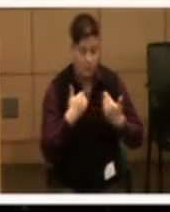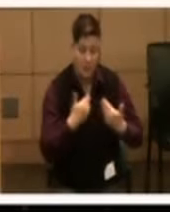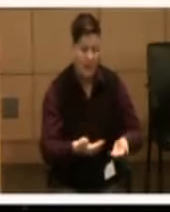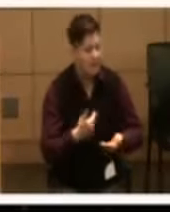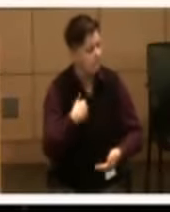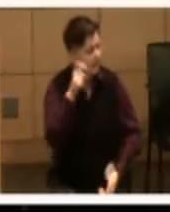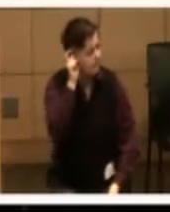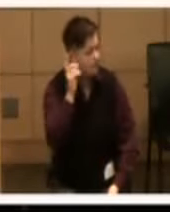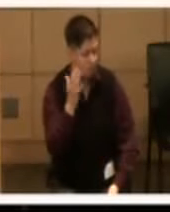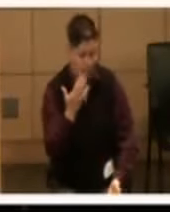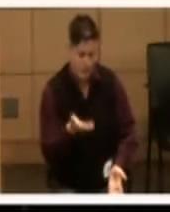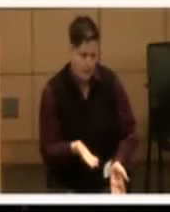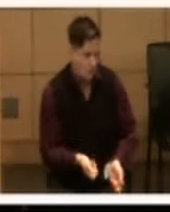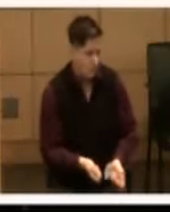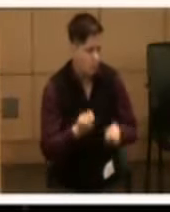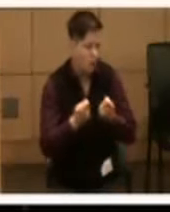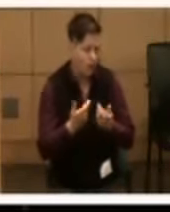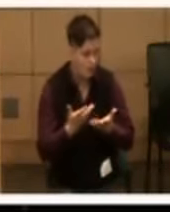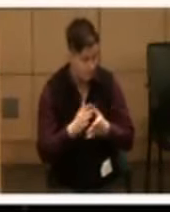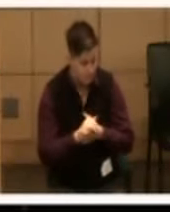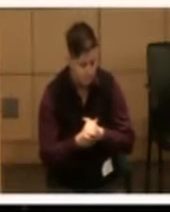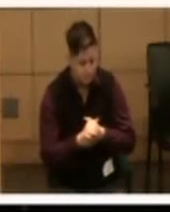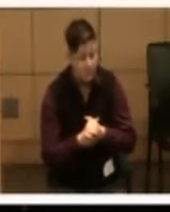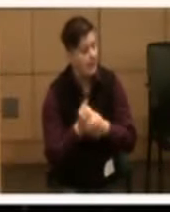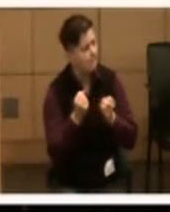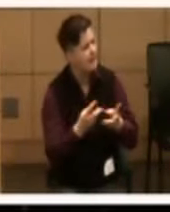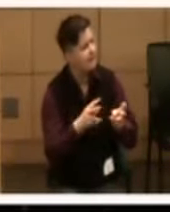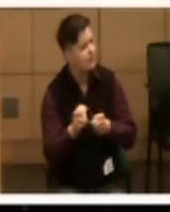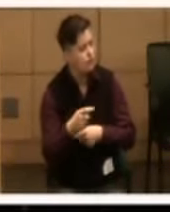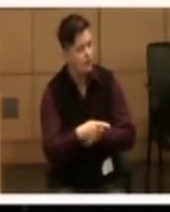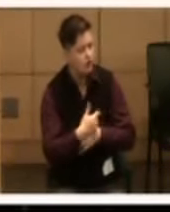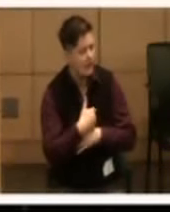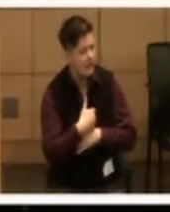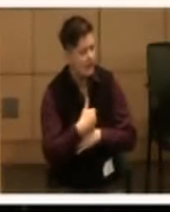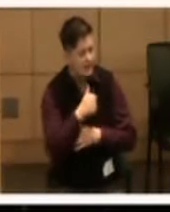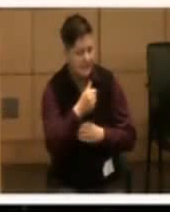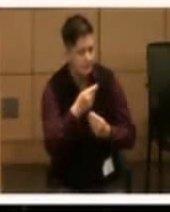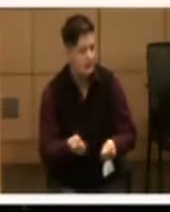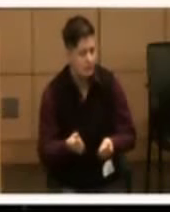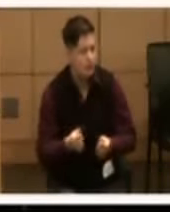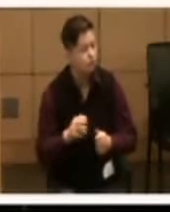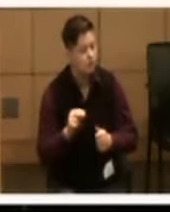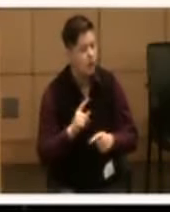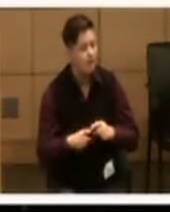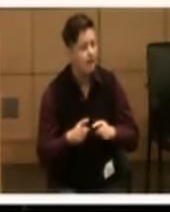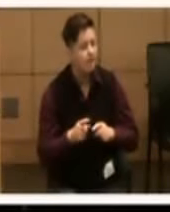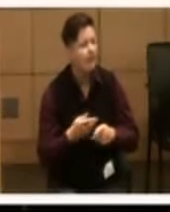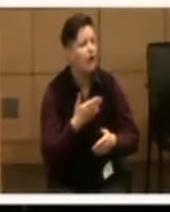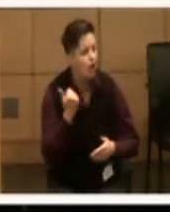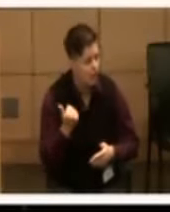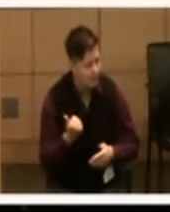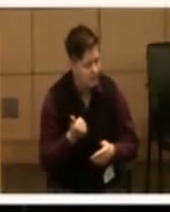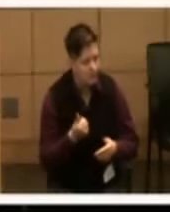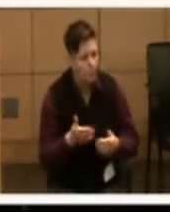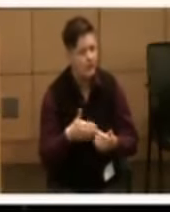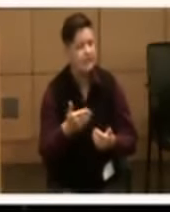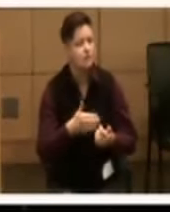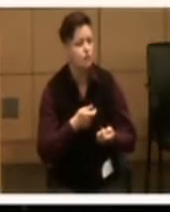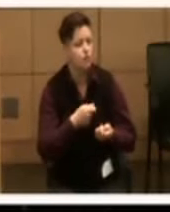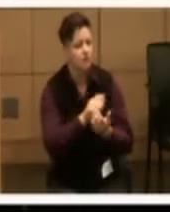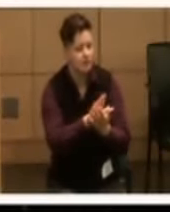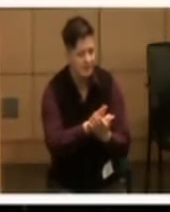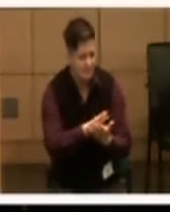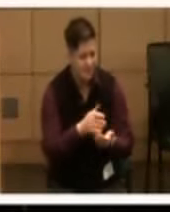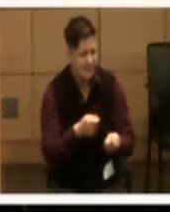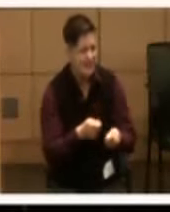amplified her. And many of the issues that she had, they didn't disappear, but they certainly got much easier to deal with. Mm-hmm. And so I